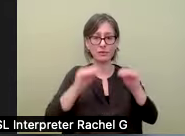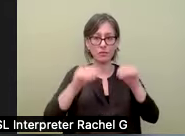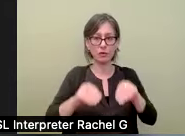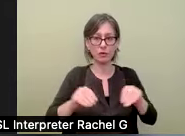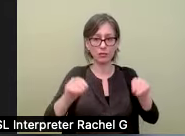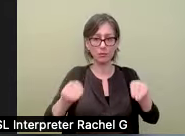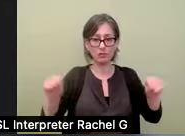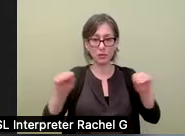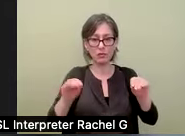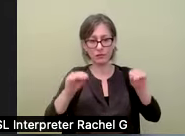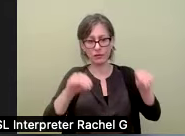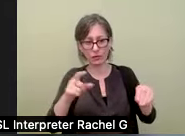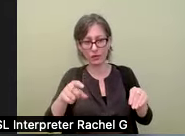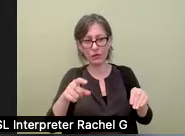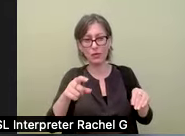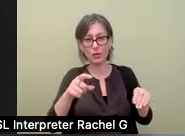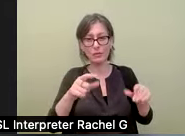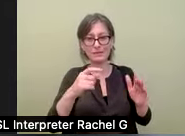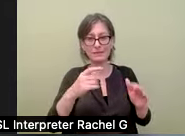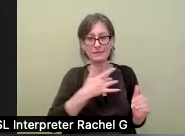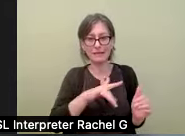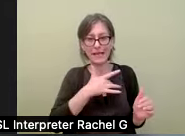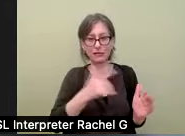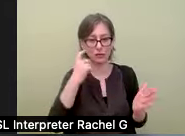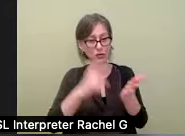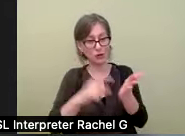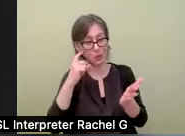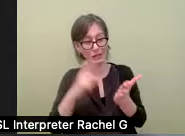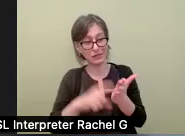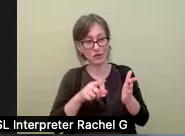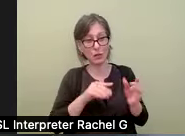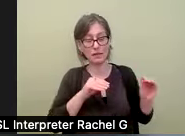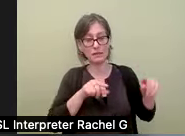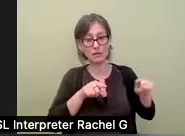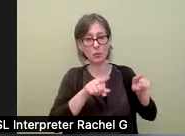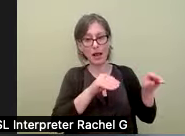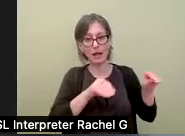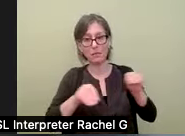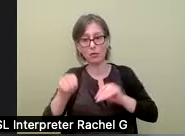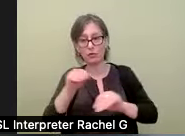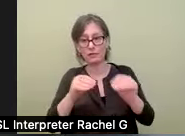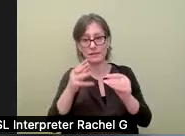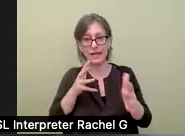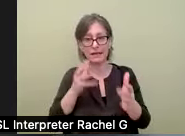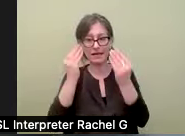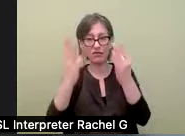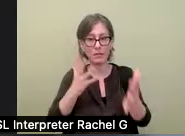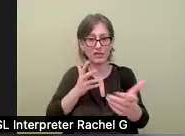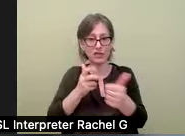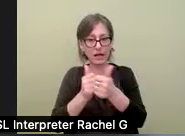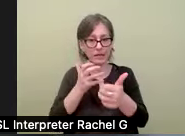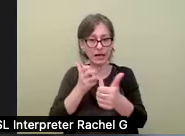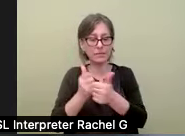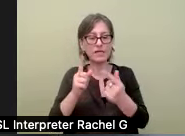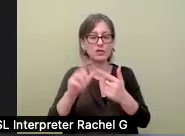are able to detect the tsunami as it travels and provide updated information to the warning centers, who then are